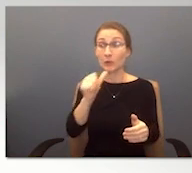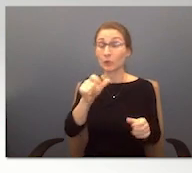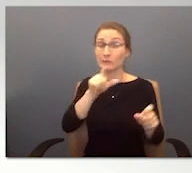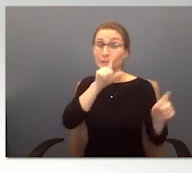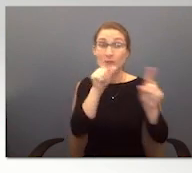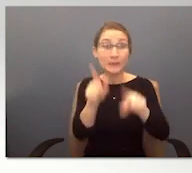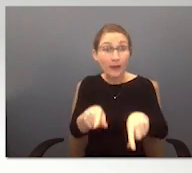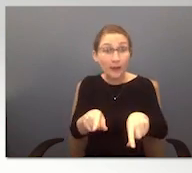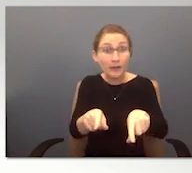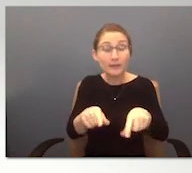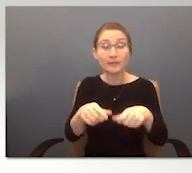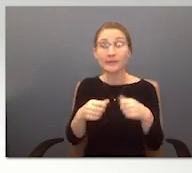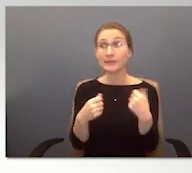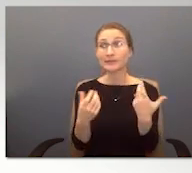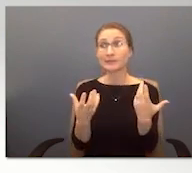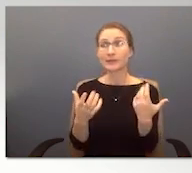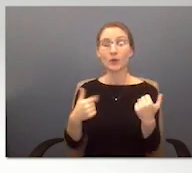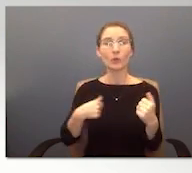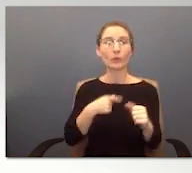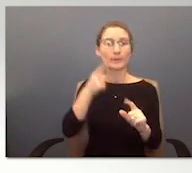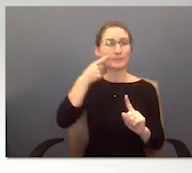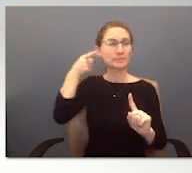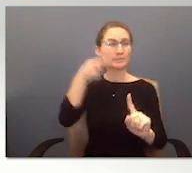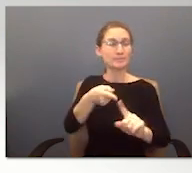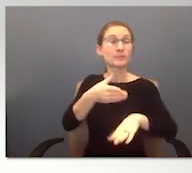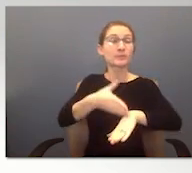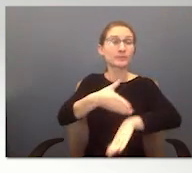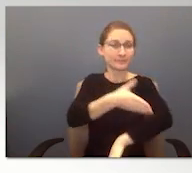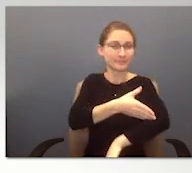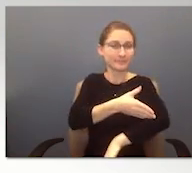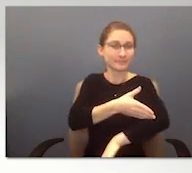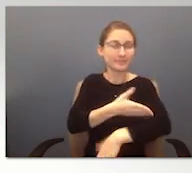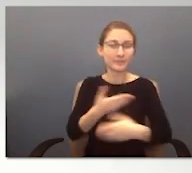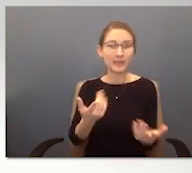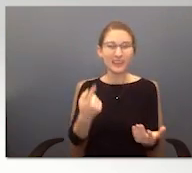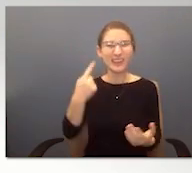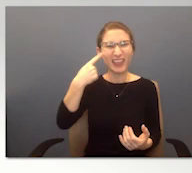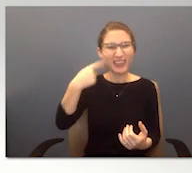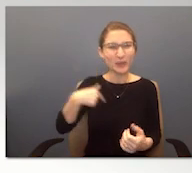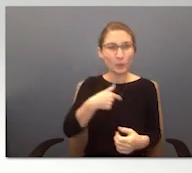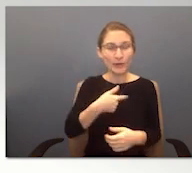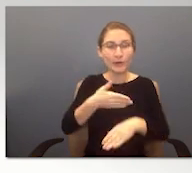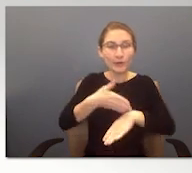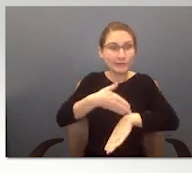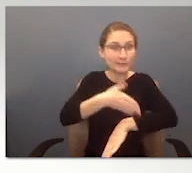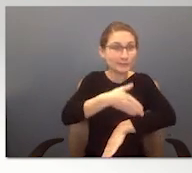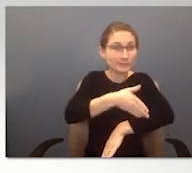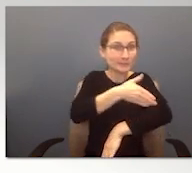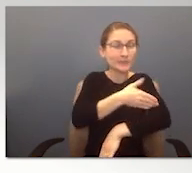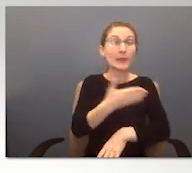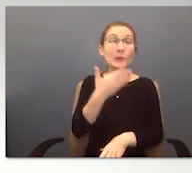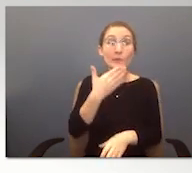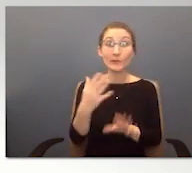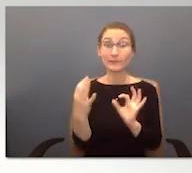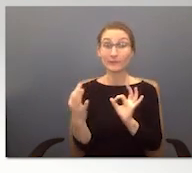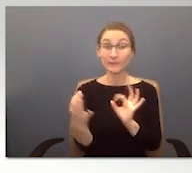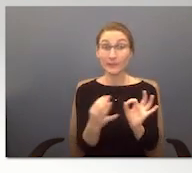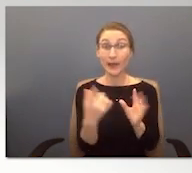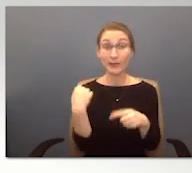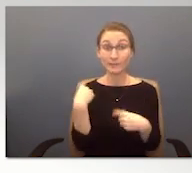unresponsiveness. We aim to make the program better. We think we are. We're getting good feedback from parents, providers,